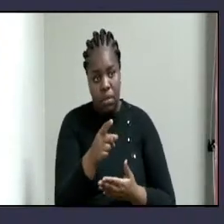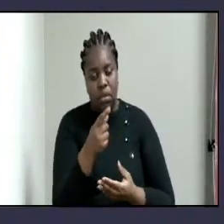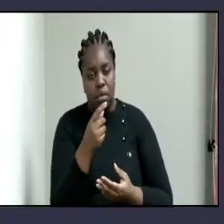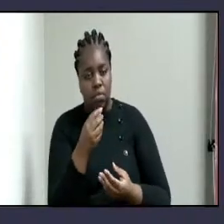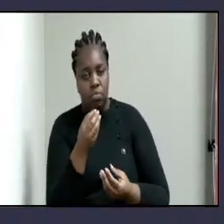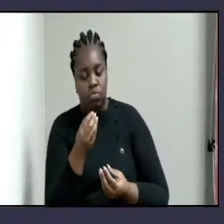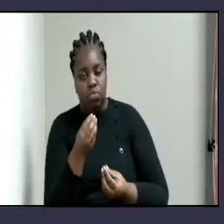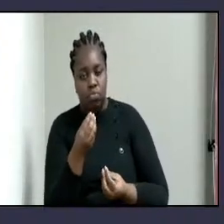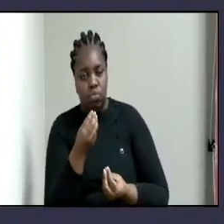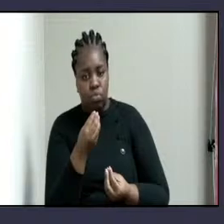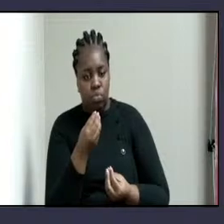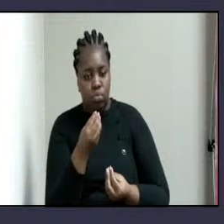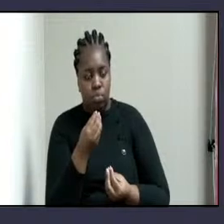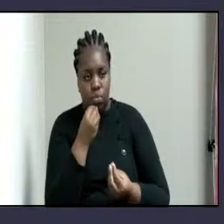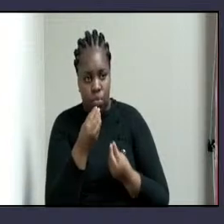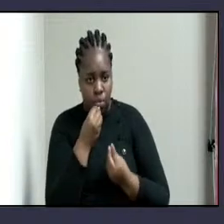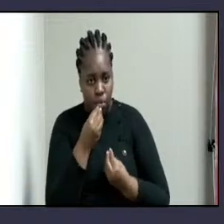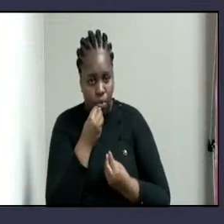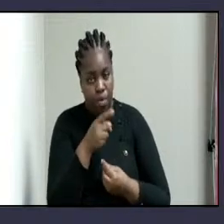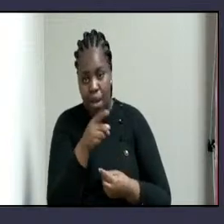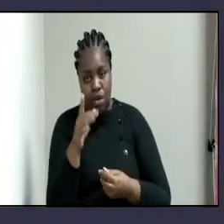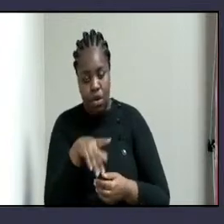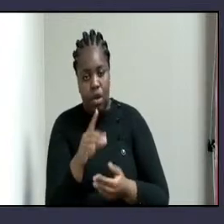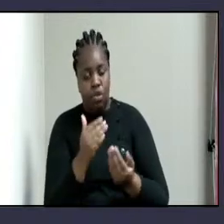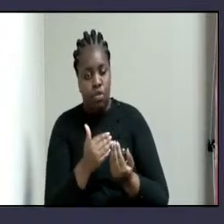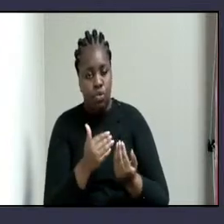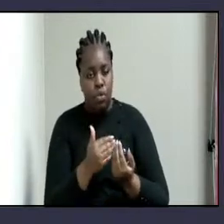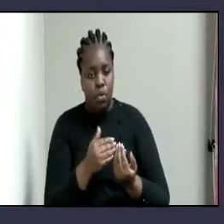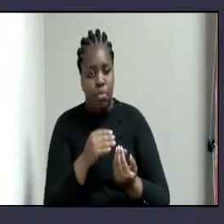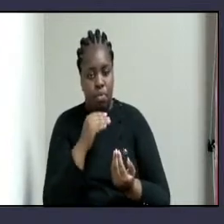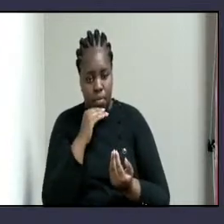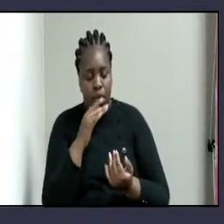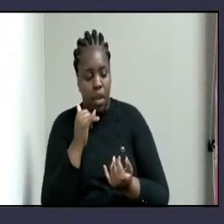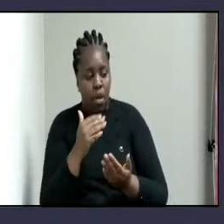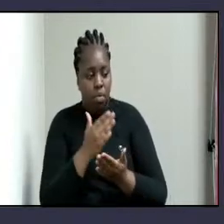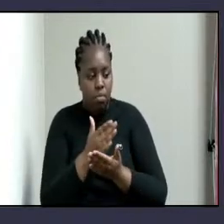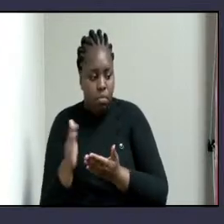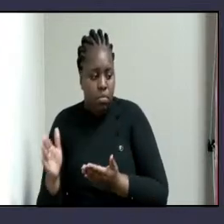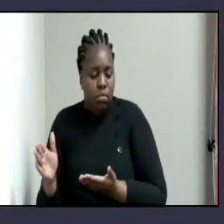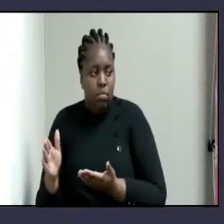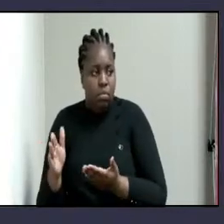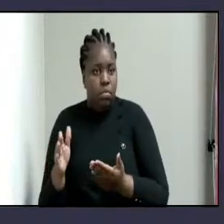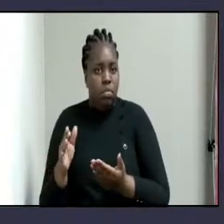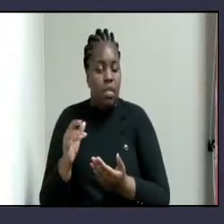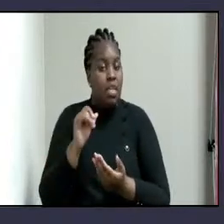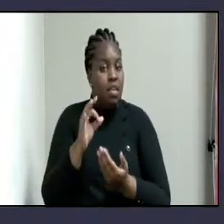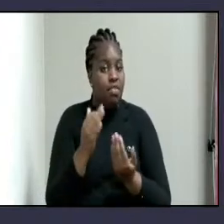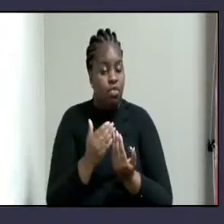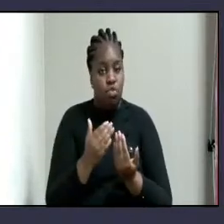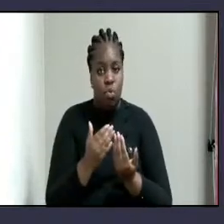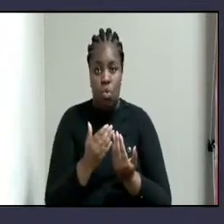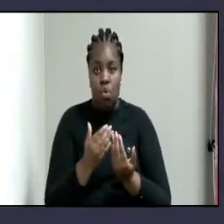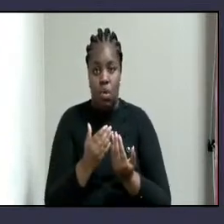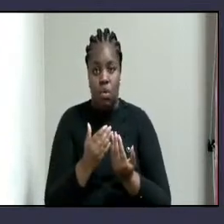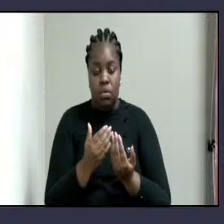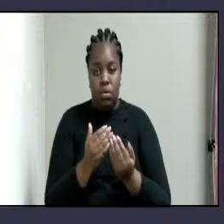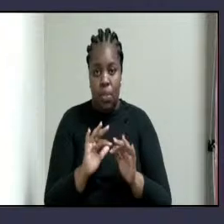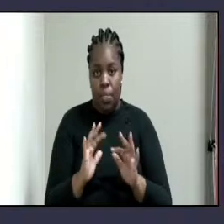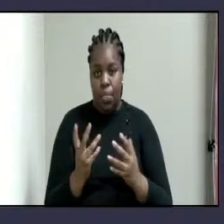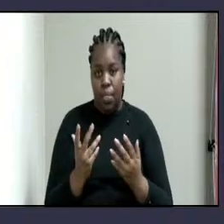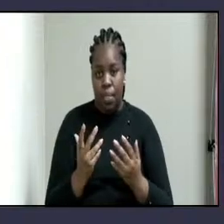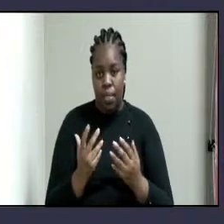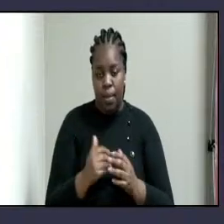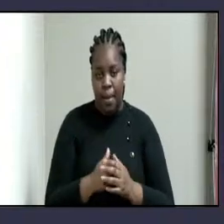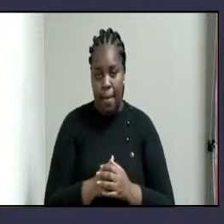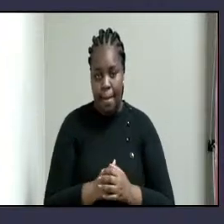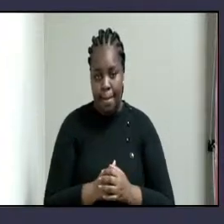terms of children that are not going to school, falls away the moment we ensure that school enrollment is put, in place.